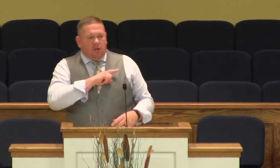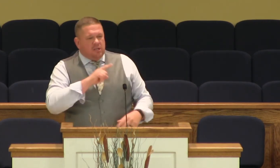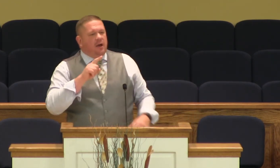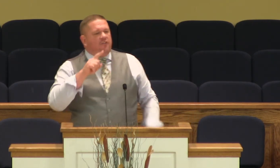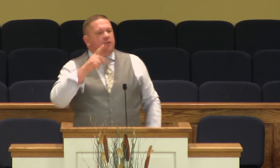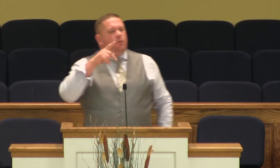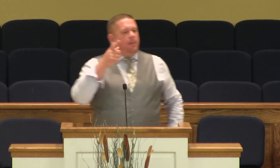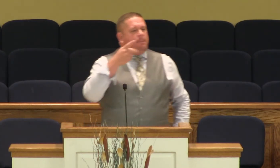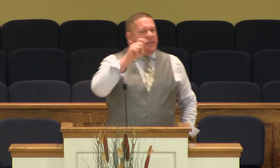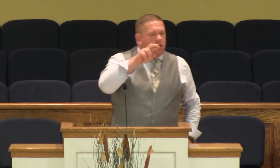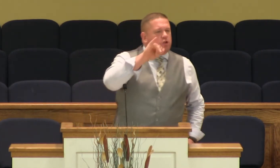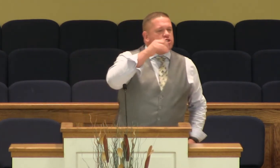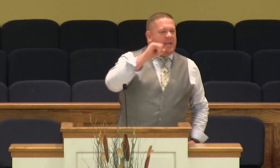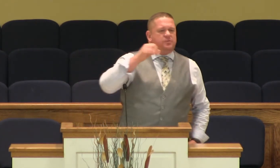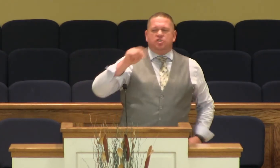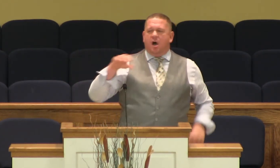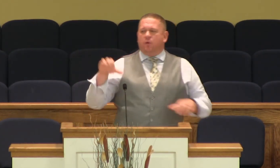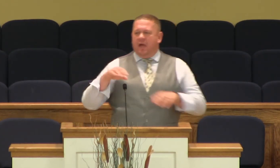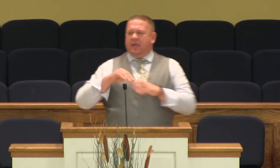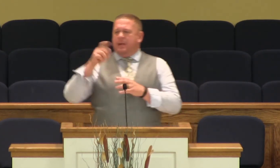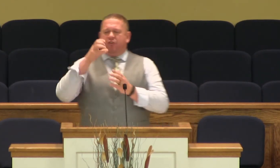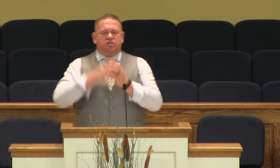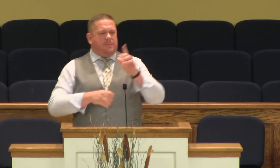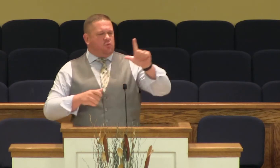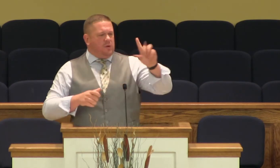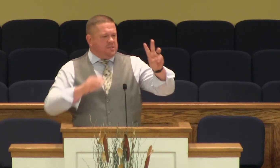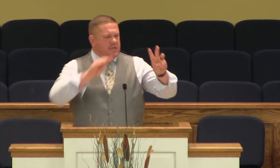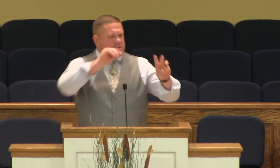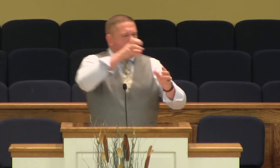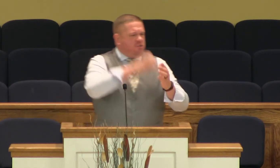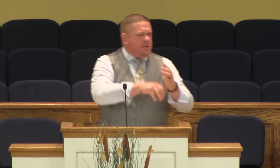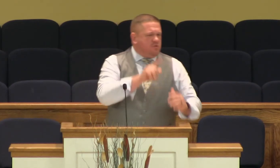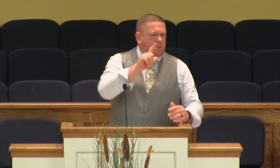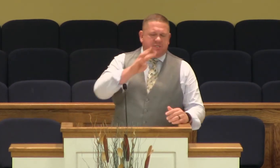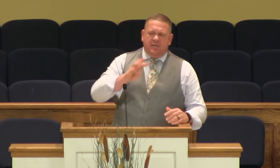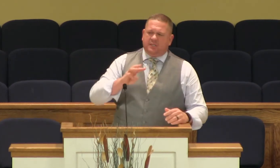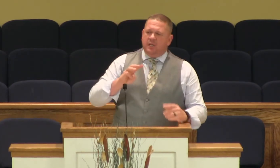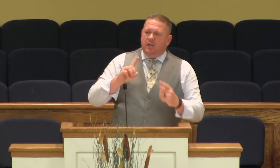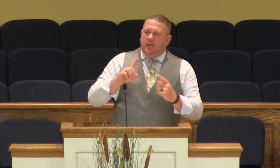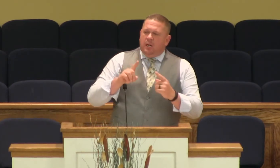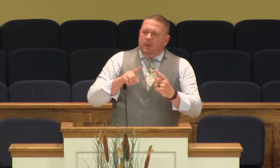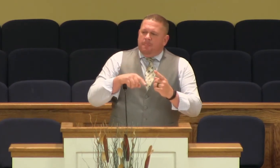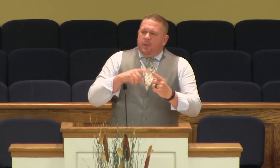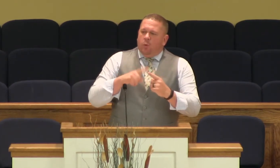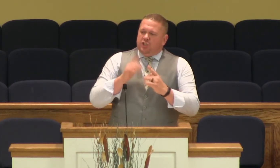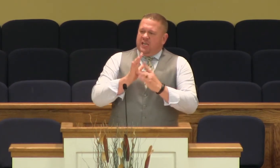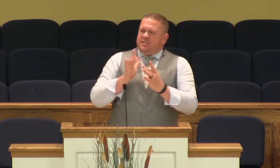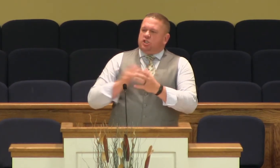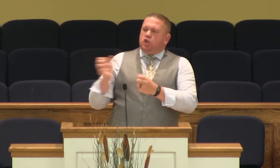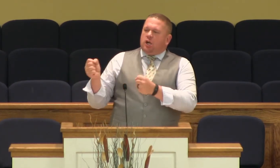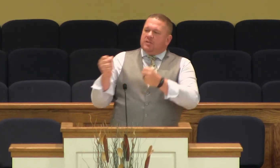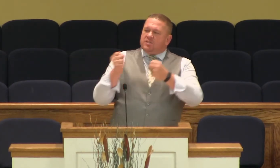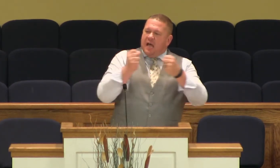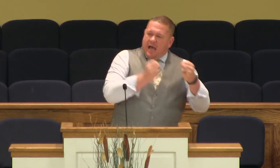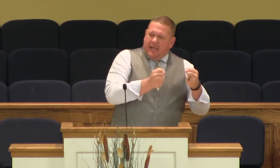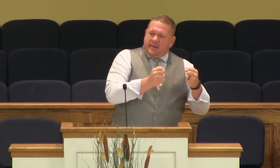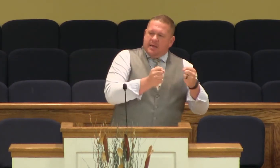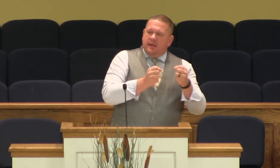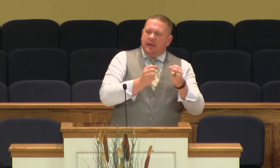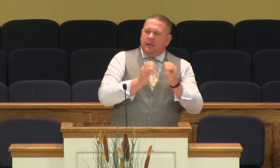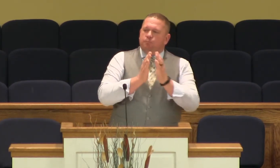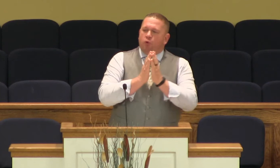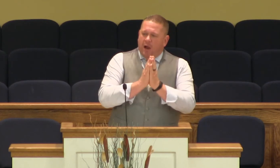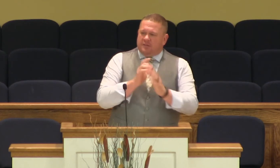could be guilty of what Peter, James, and John were like in Matthew chapter 26. Matthew chapter 26. When Jesus took them